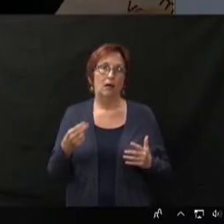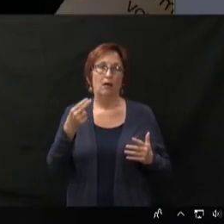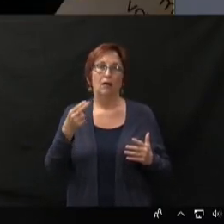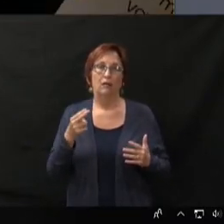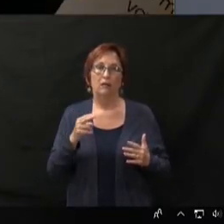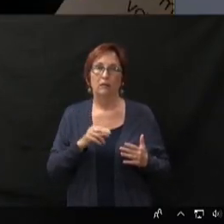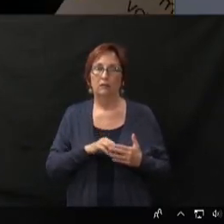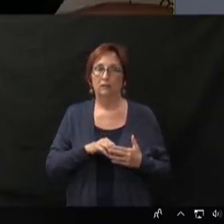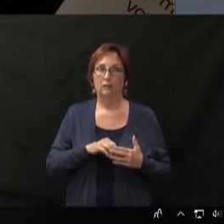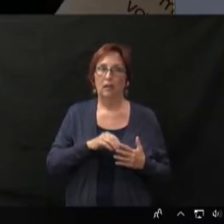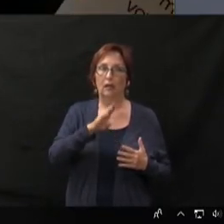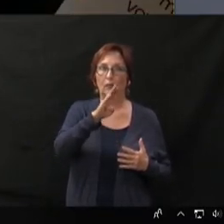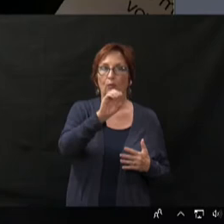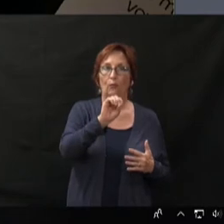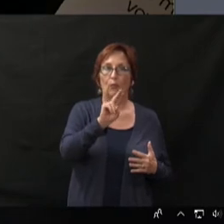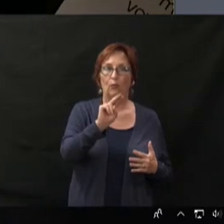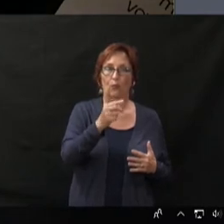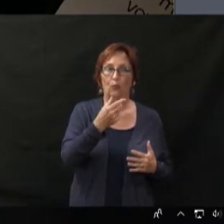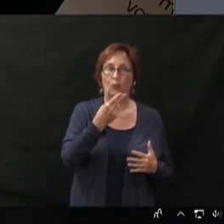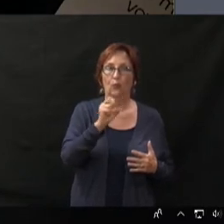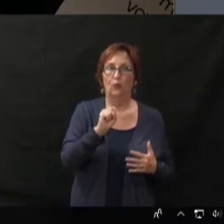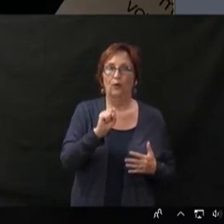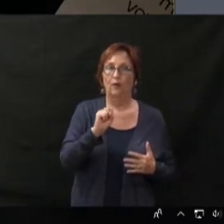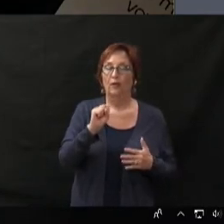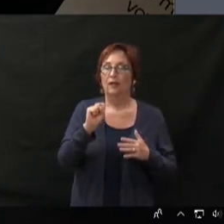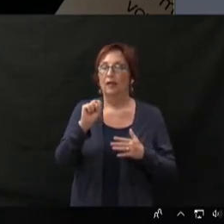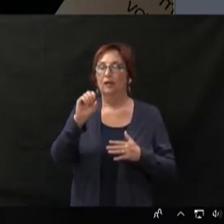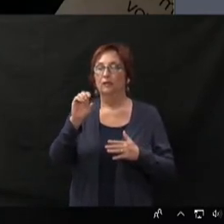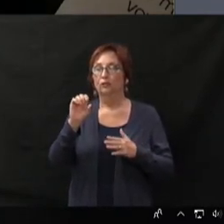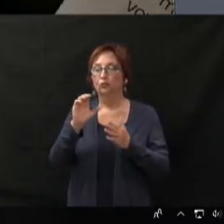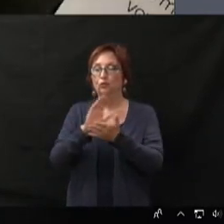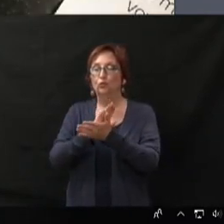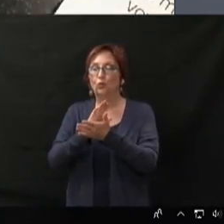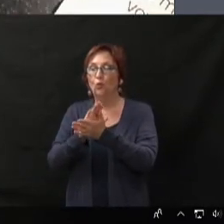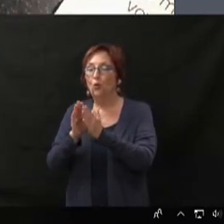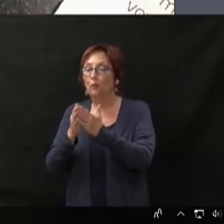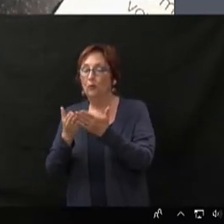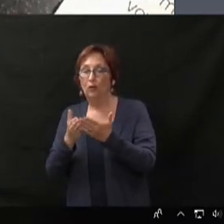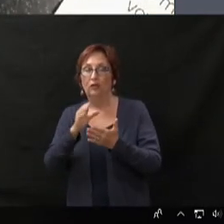Oo and school book.